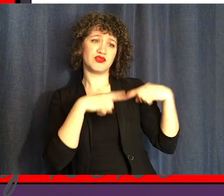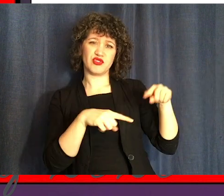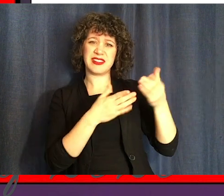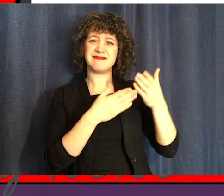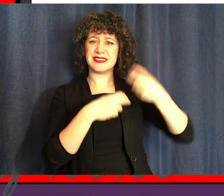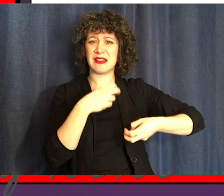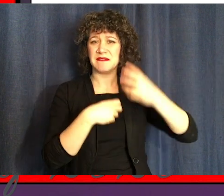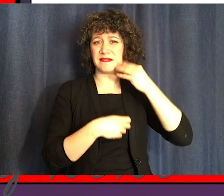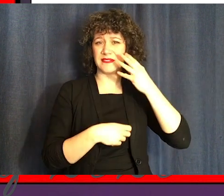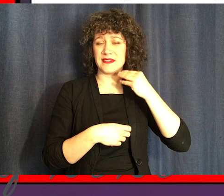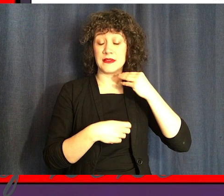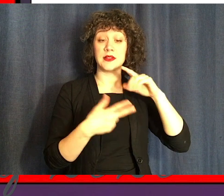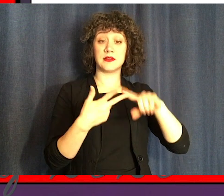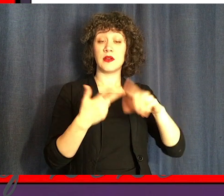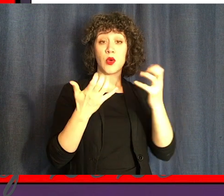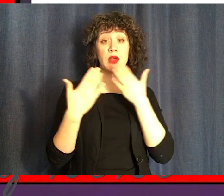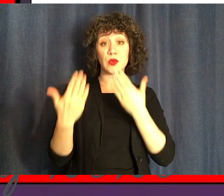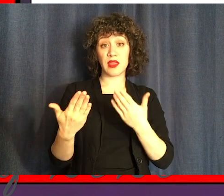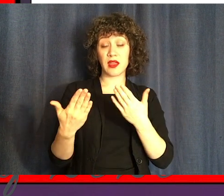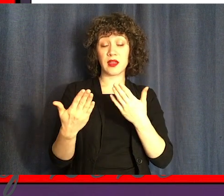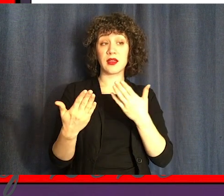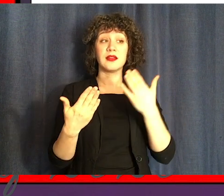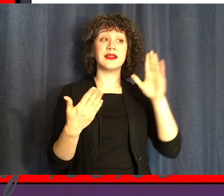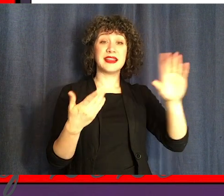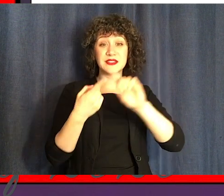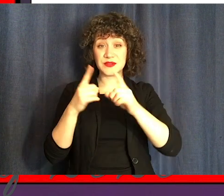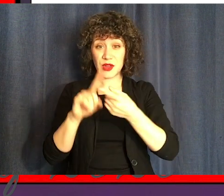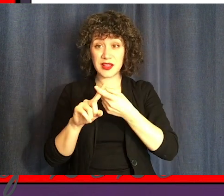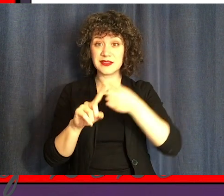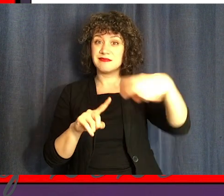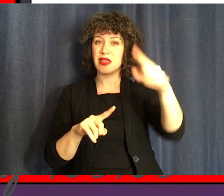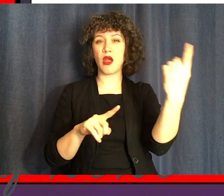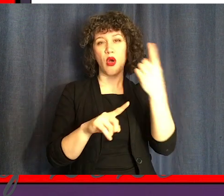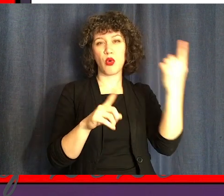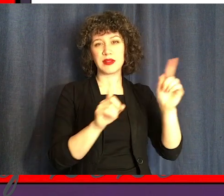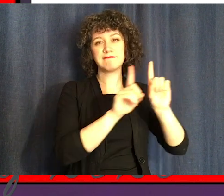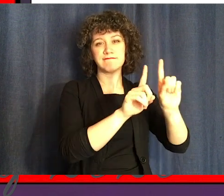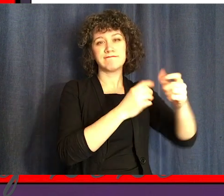tough. He would also like to thank his friends for always being there.